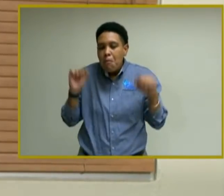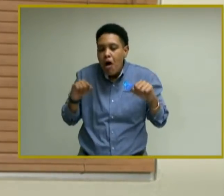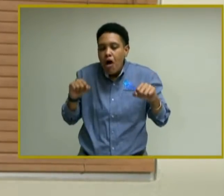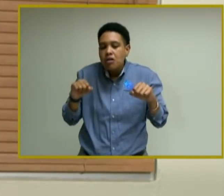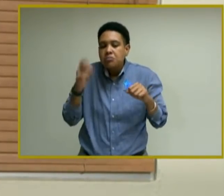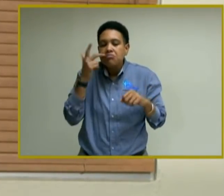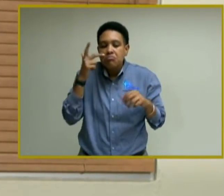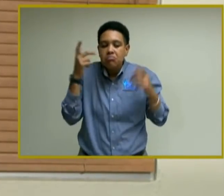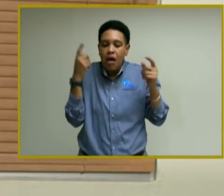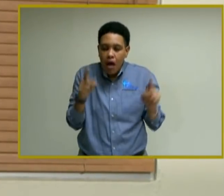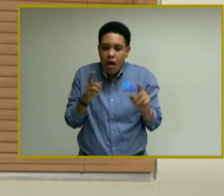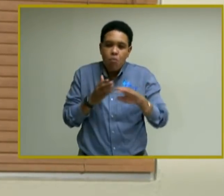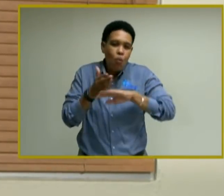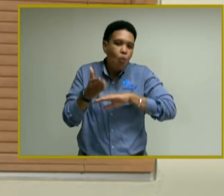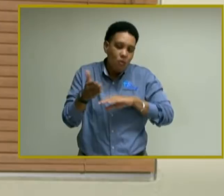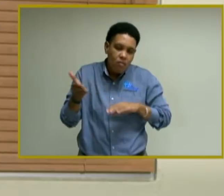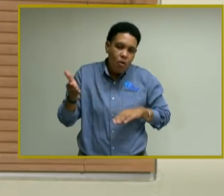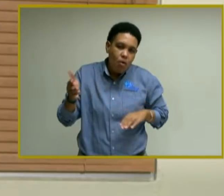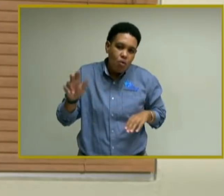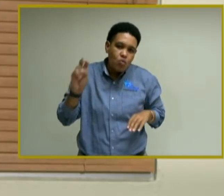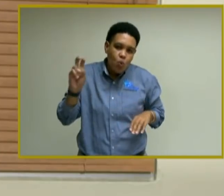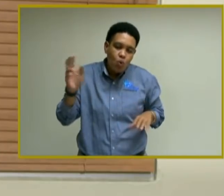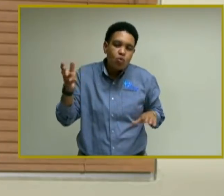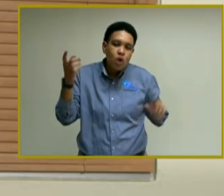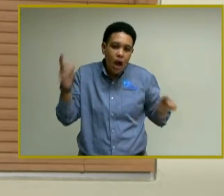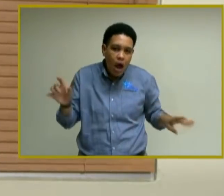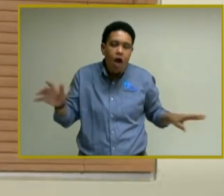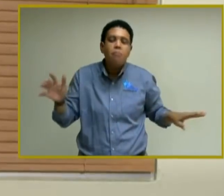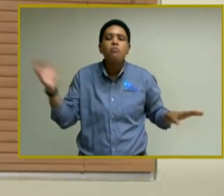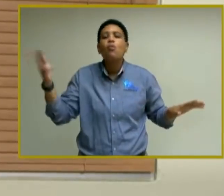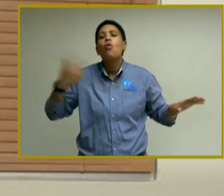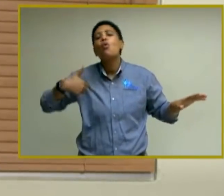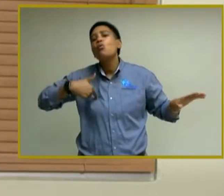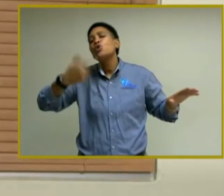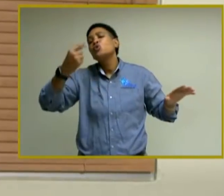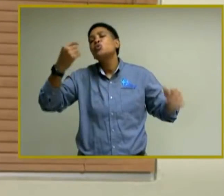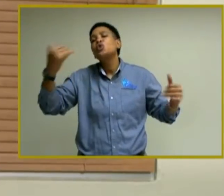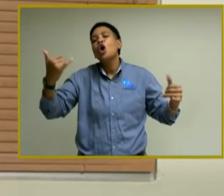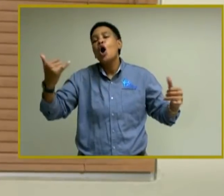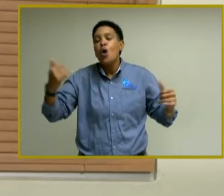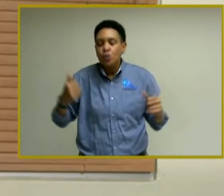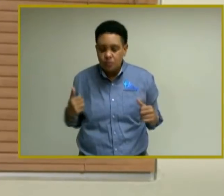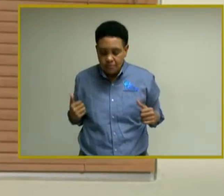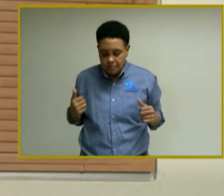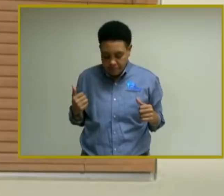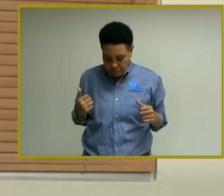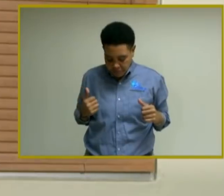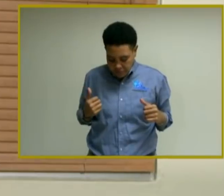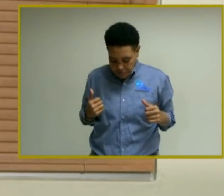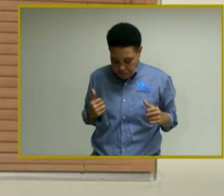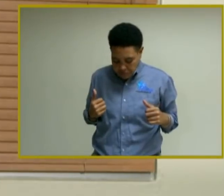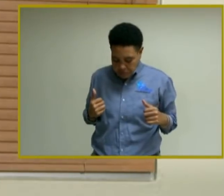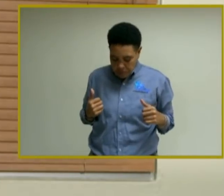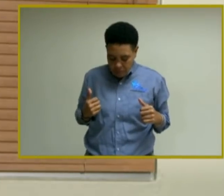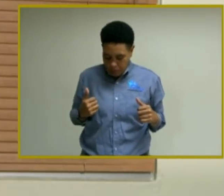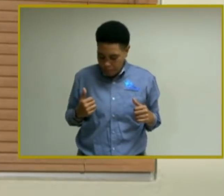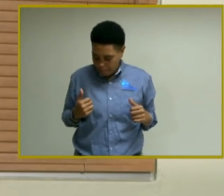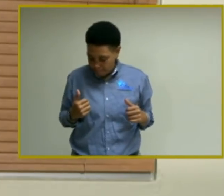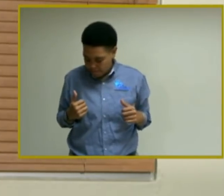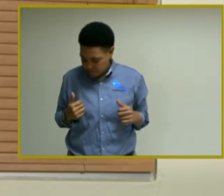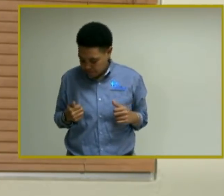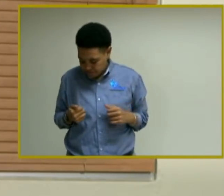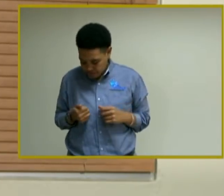possibility that we could have that. What we are doing now within the health